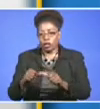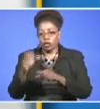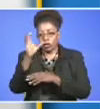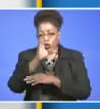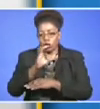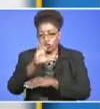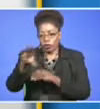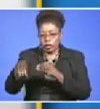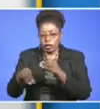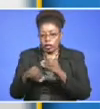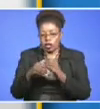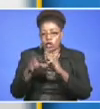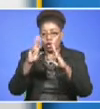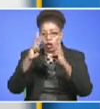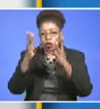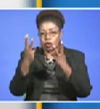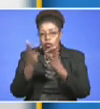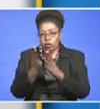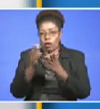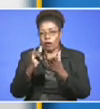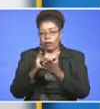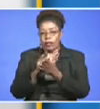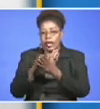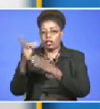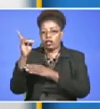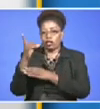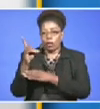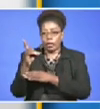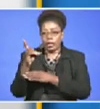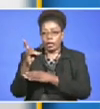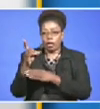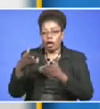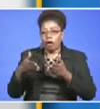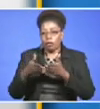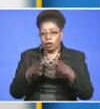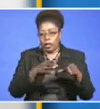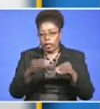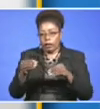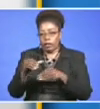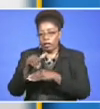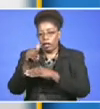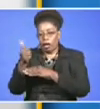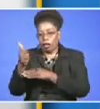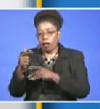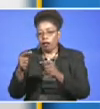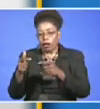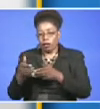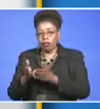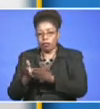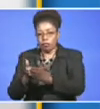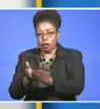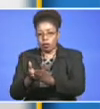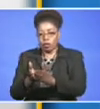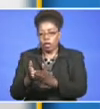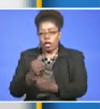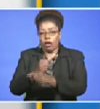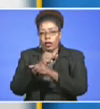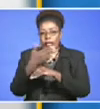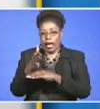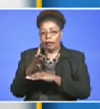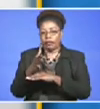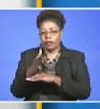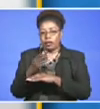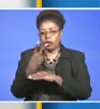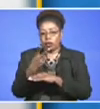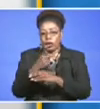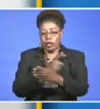for additional crew members of the Dominican vessel, who left the area aboard several skiffs. The arrest comes on the heels of the apprehension